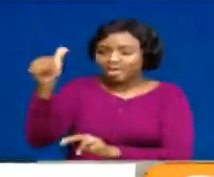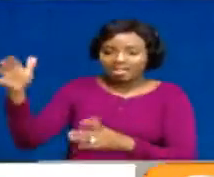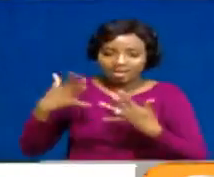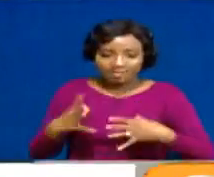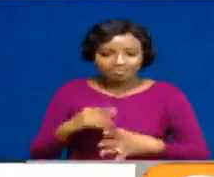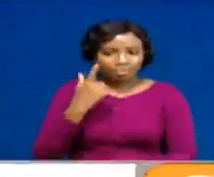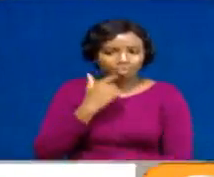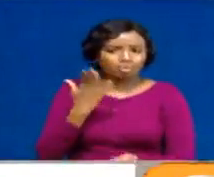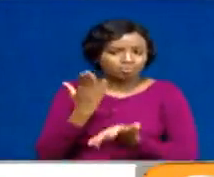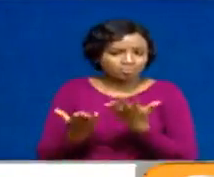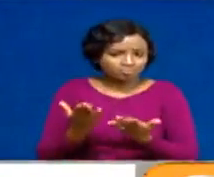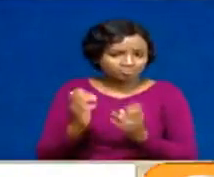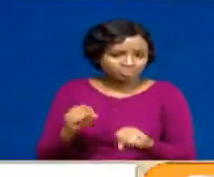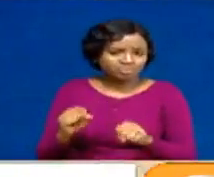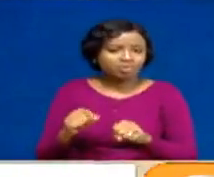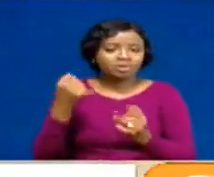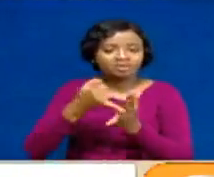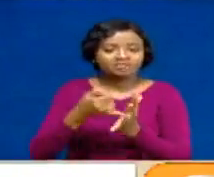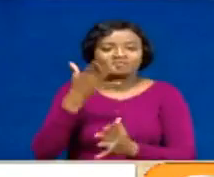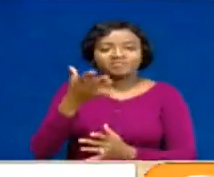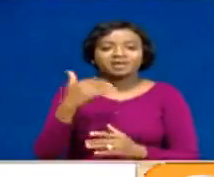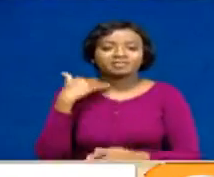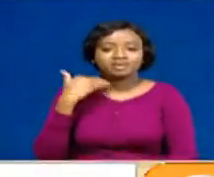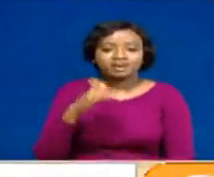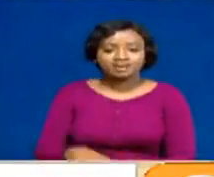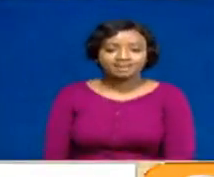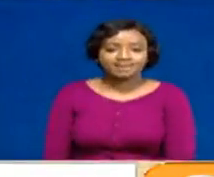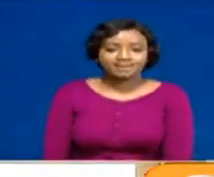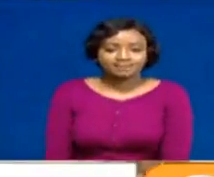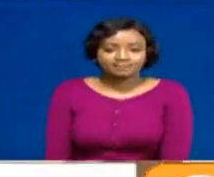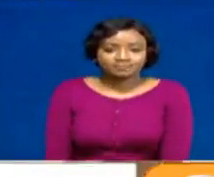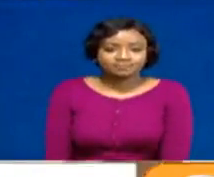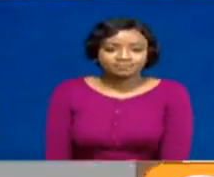that could result in the arrest of more suspects. Marianne Nyambura, Citizen TV.